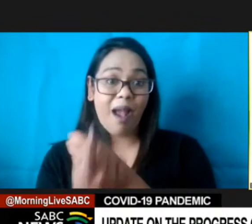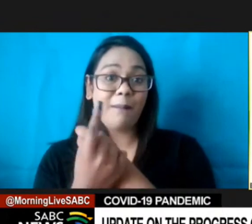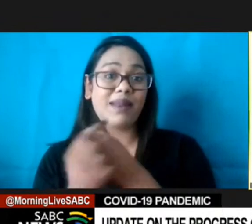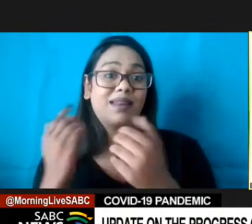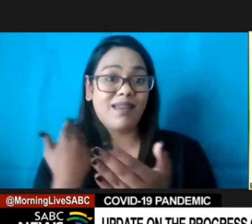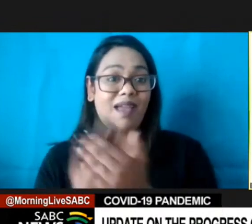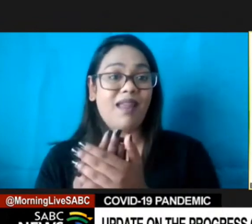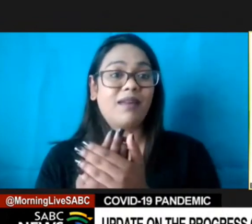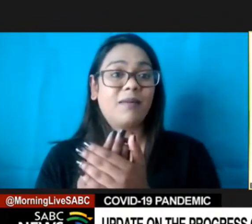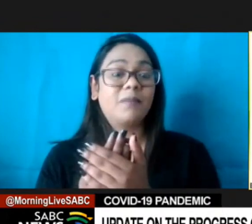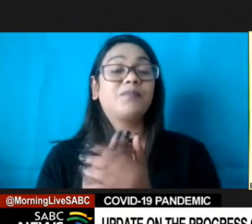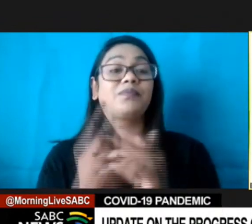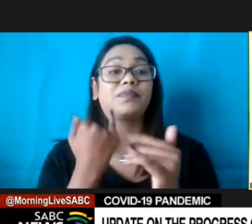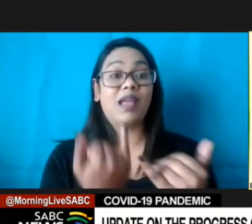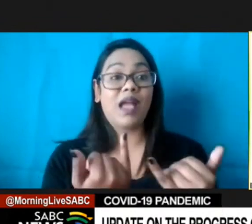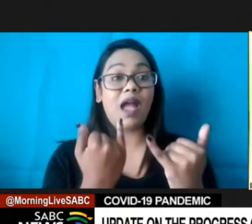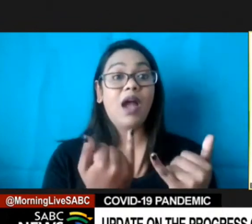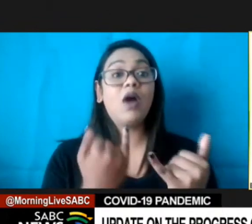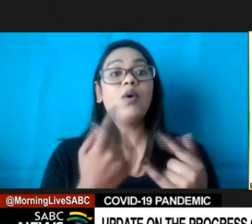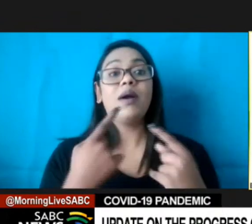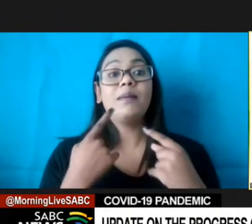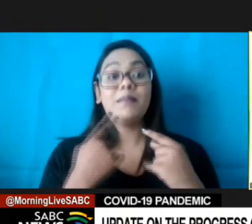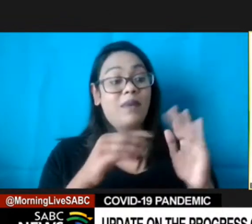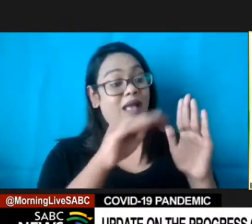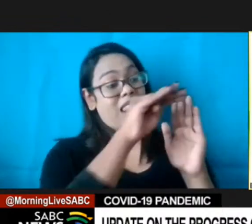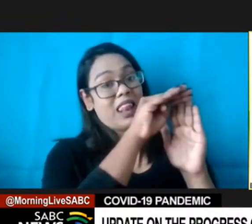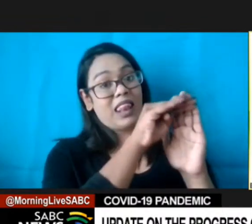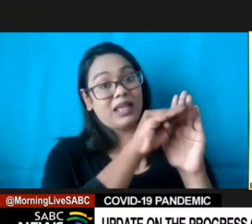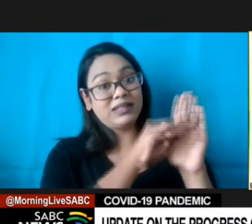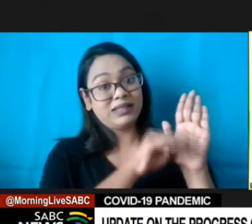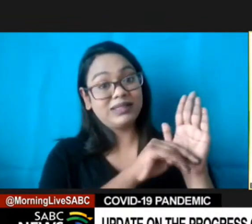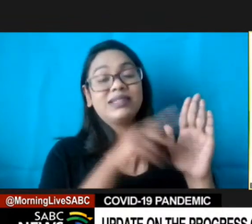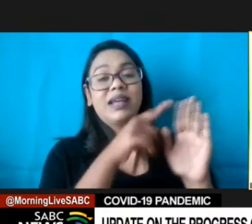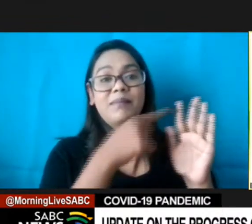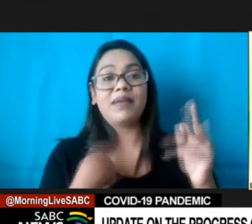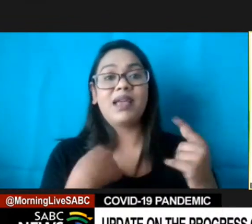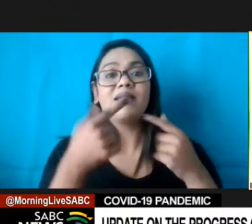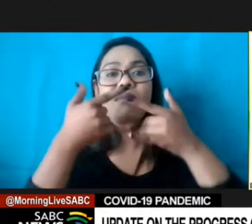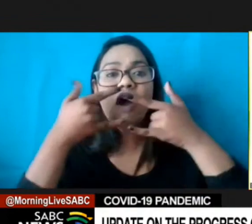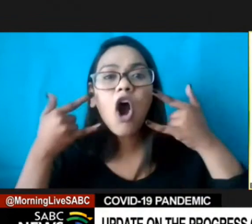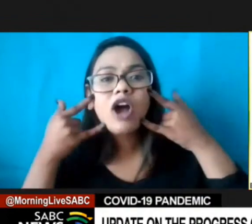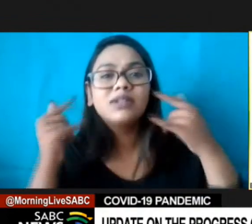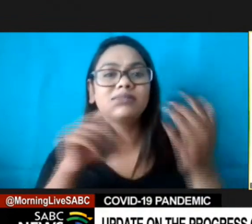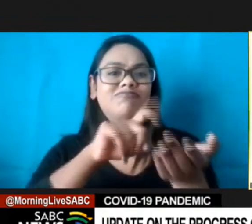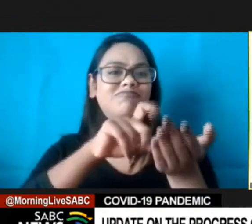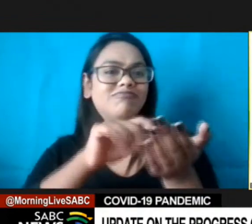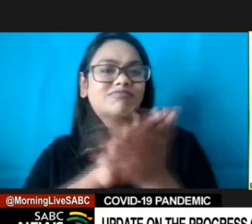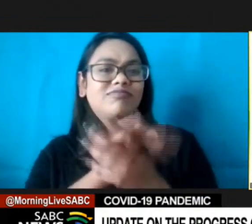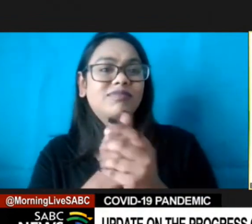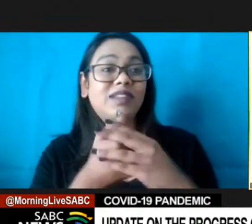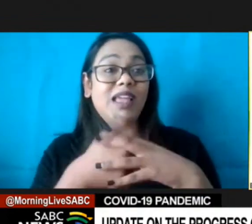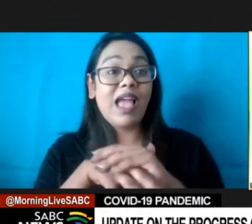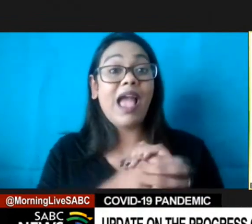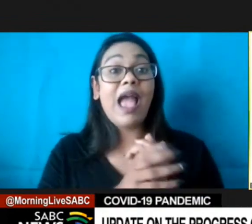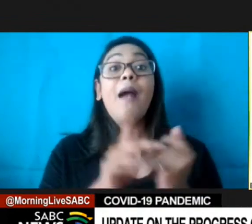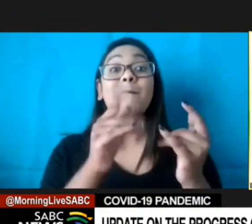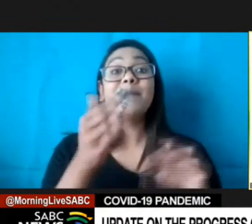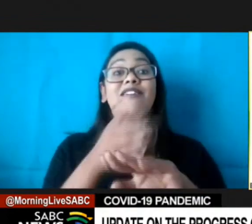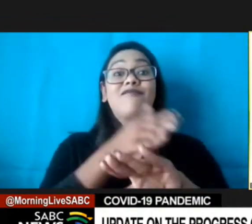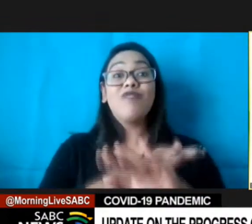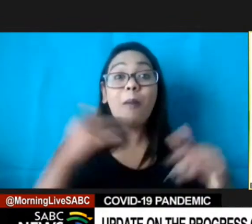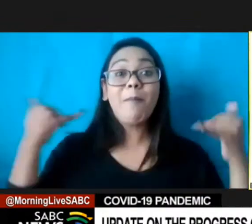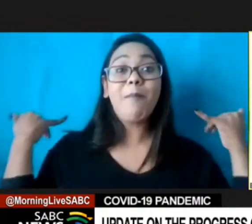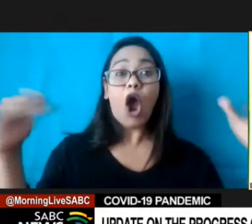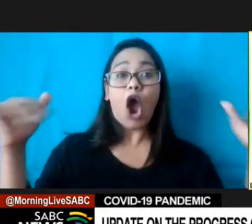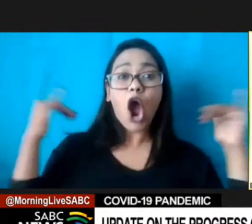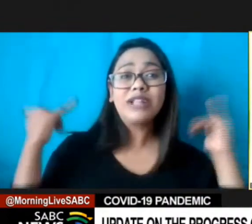as I've mentioned, we should get our jab before we go on jolling. So jab